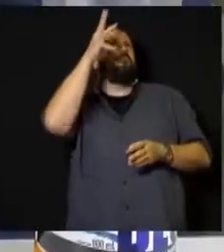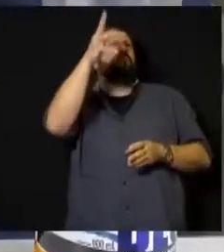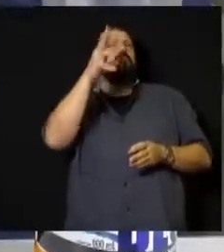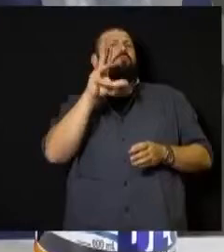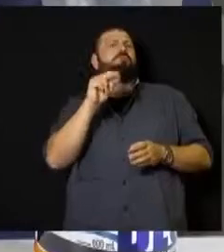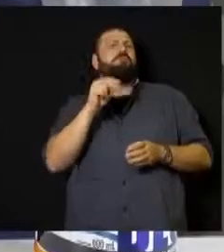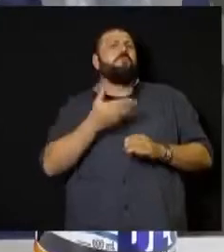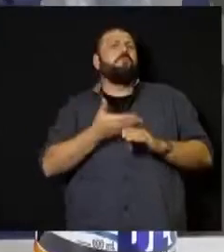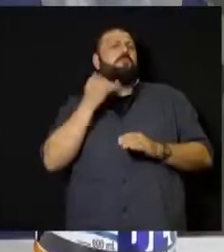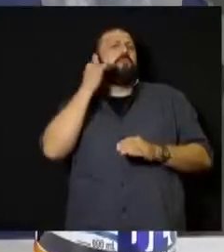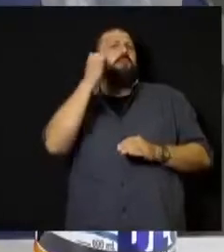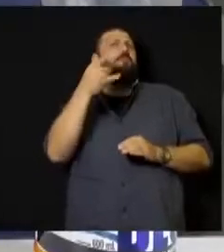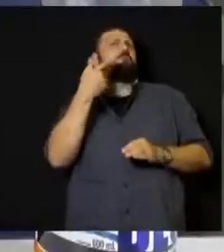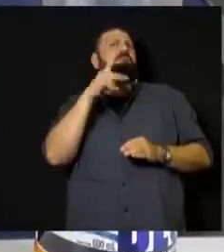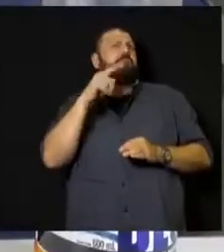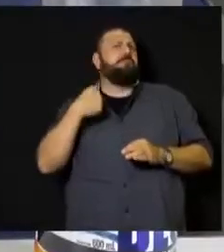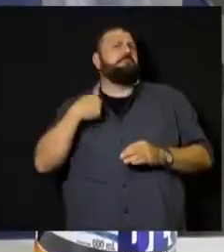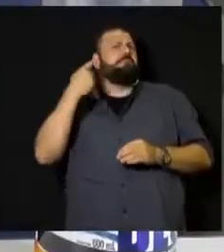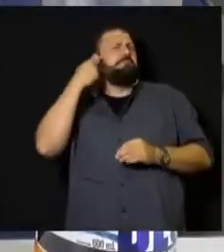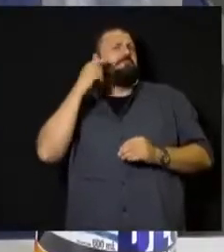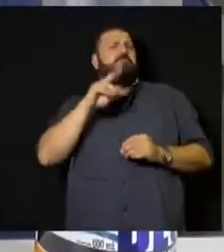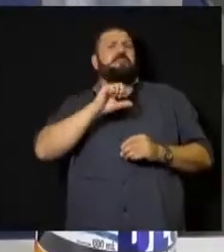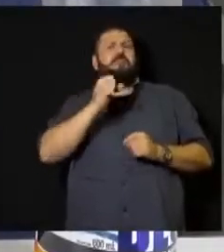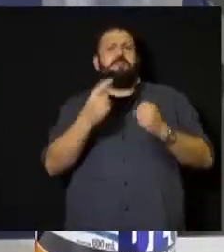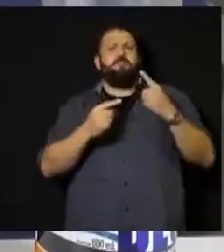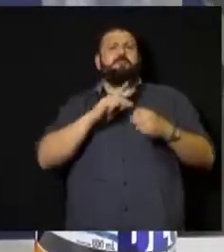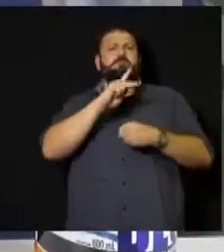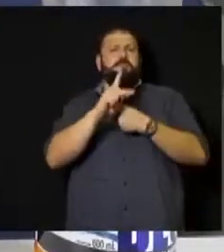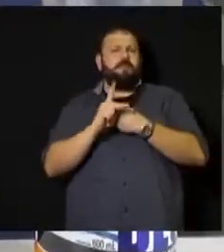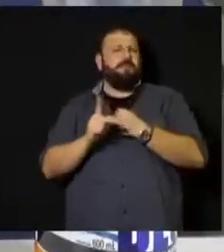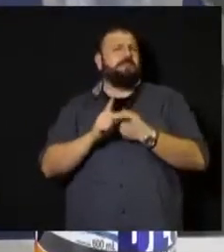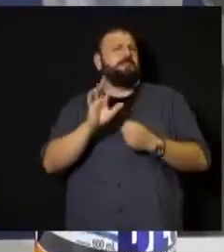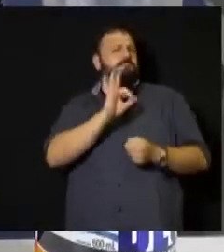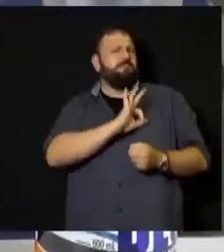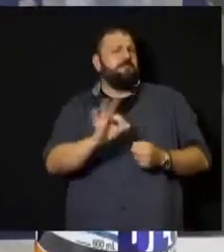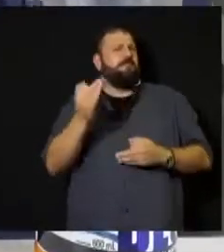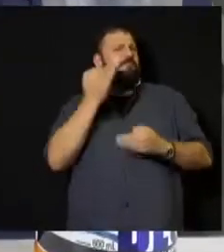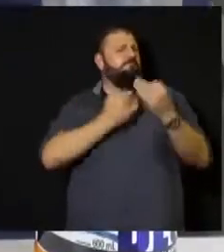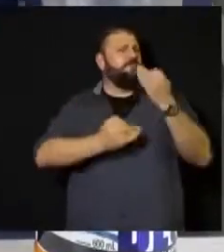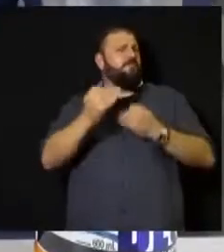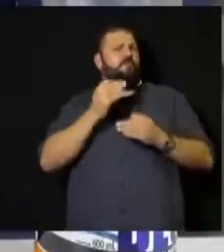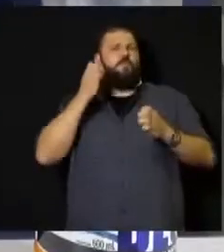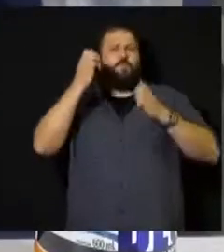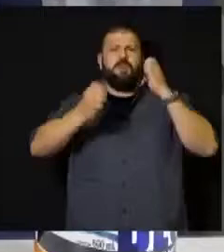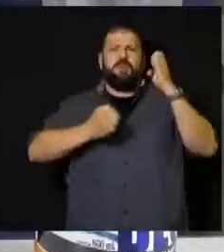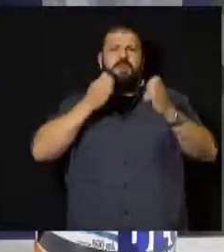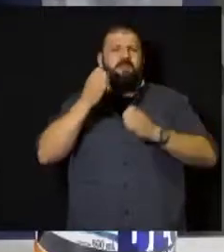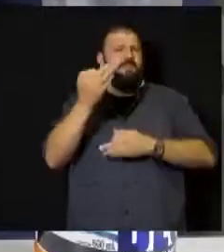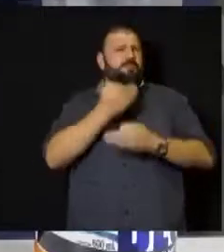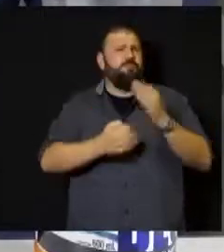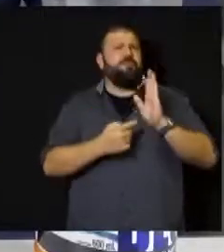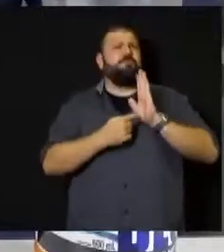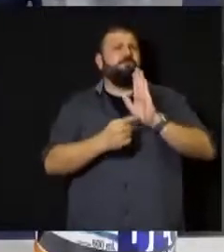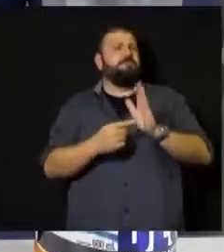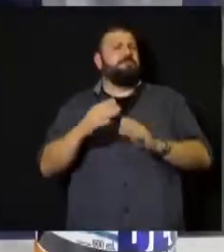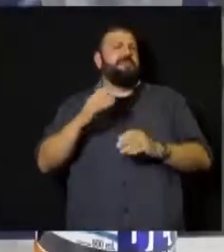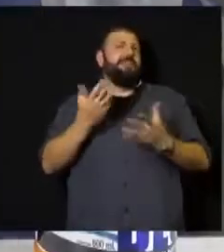far future. If I see that in some countries it can be done to be in a presential face-to-face